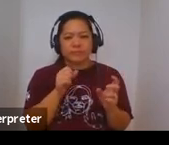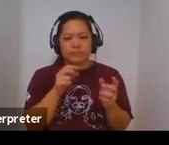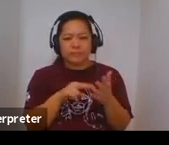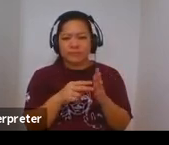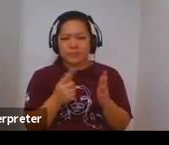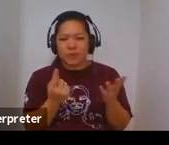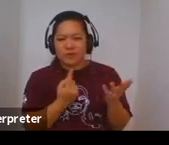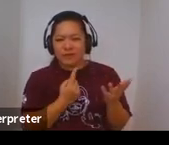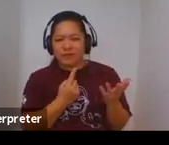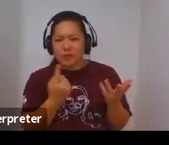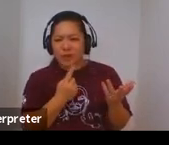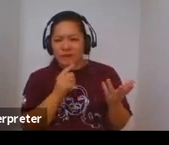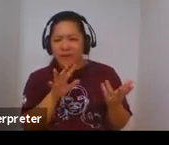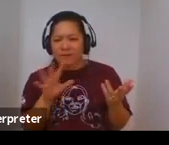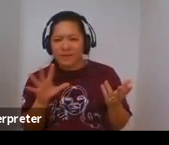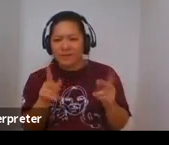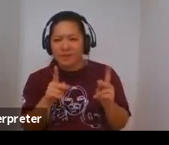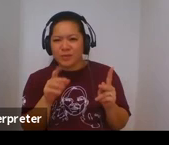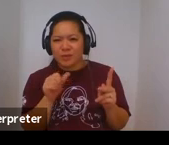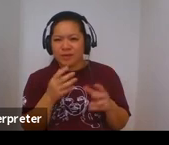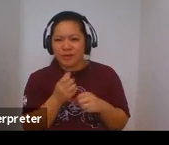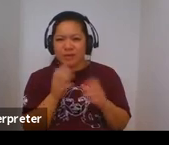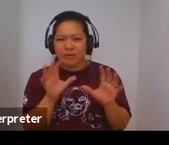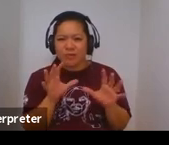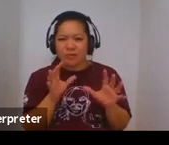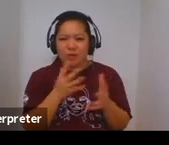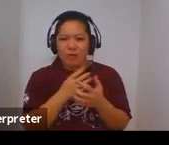us. It means one in five people get eaten. You're